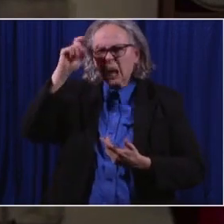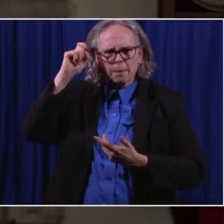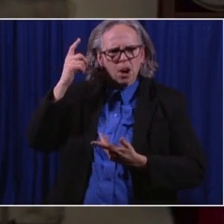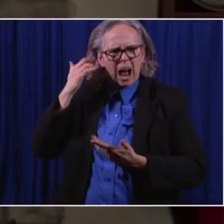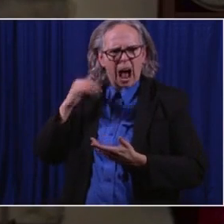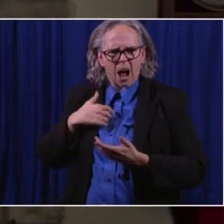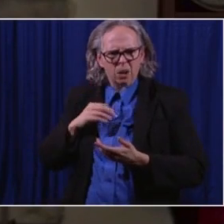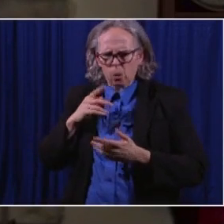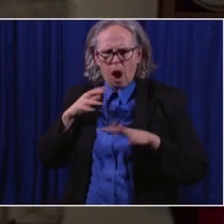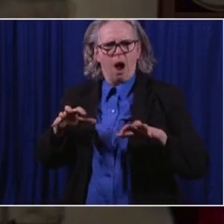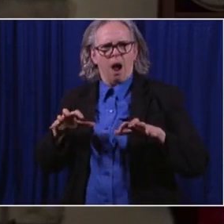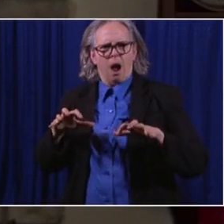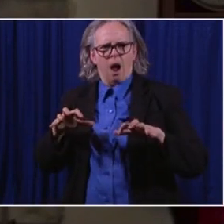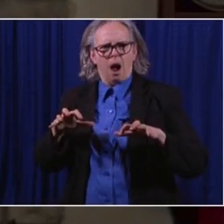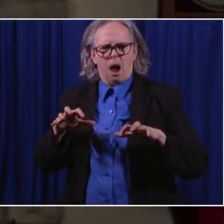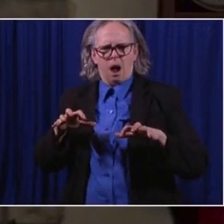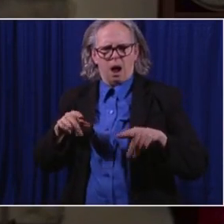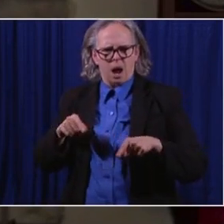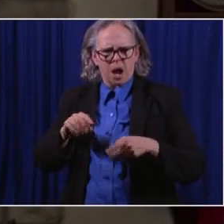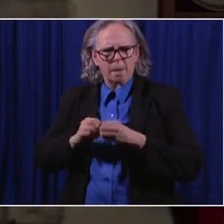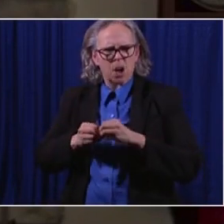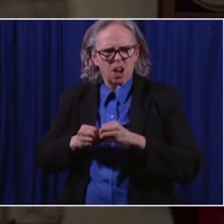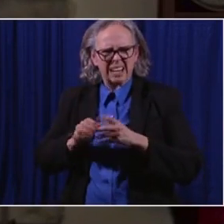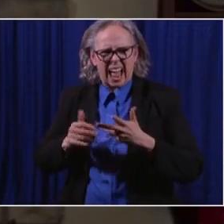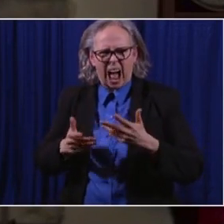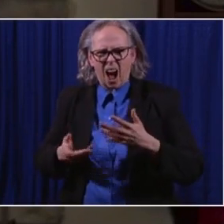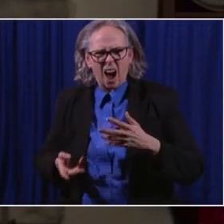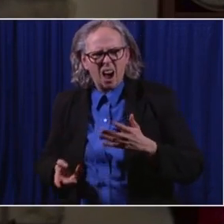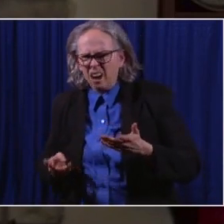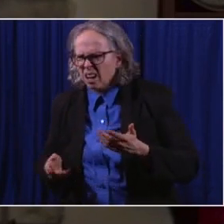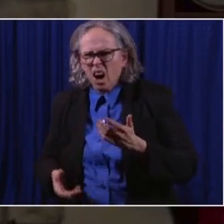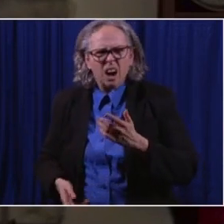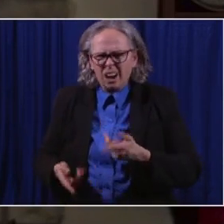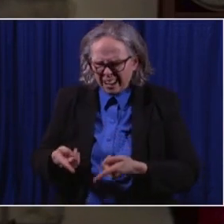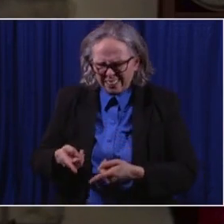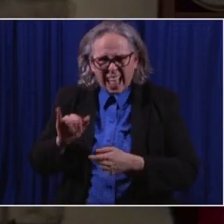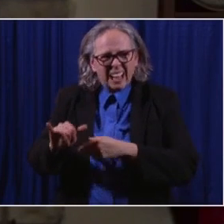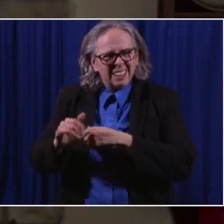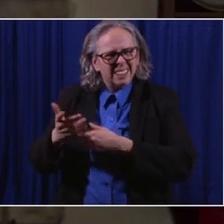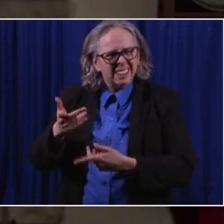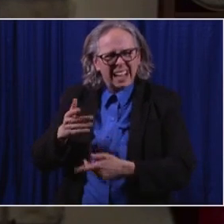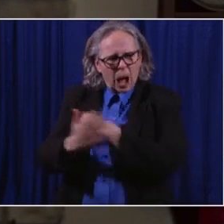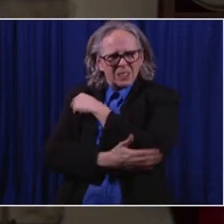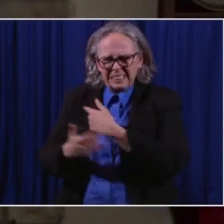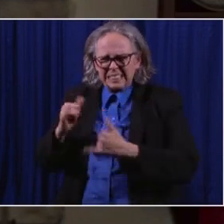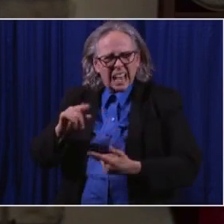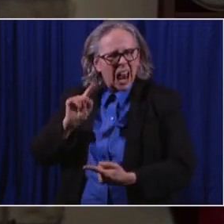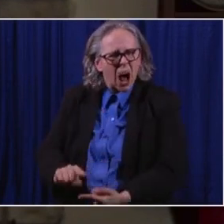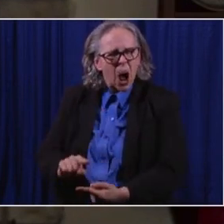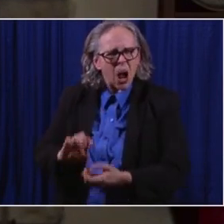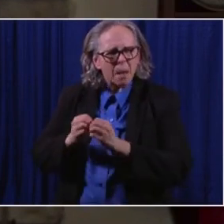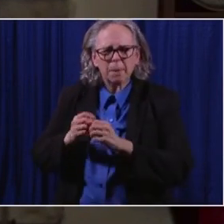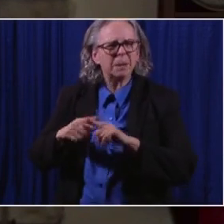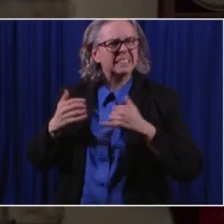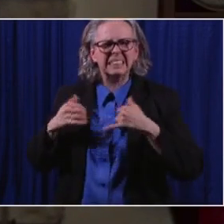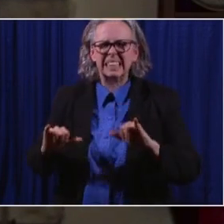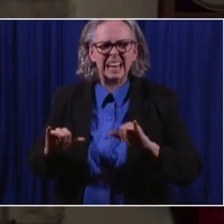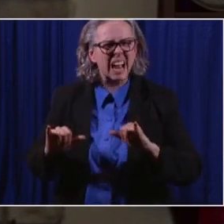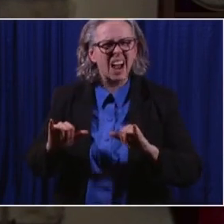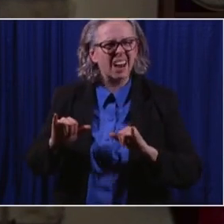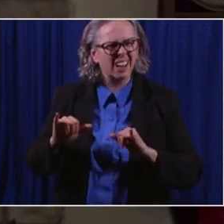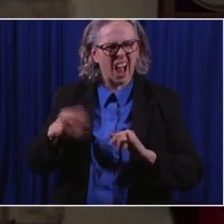July. We would have said, oh, how could that be? And I think we're almost numb to this because the numbers are